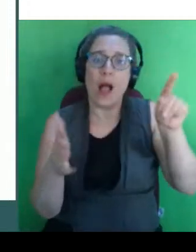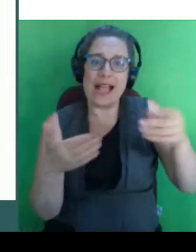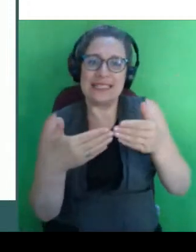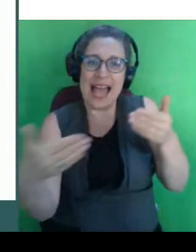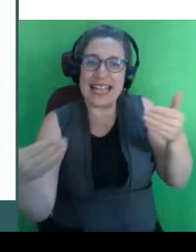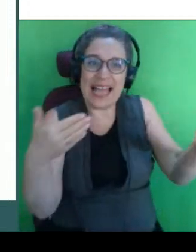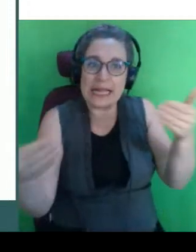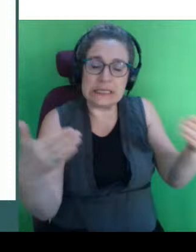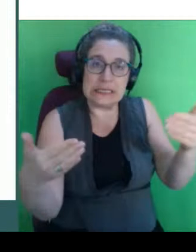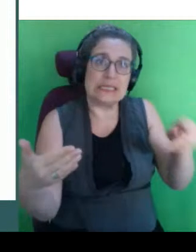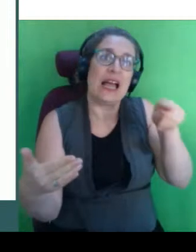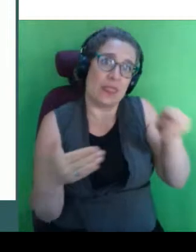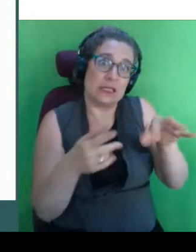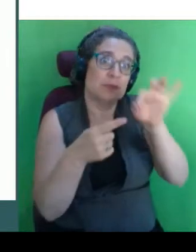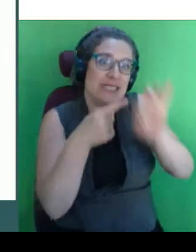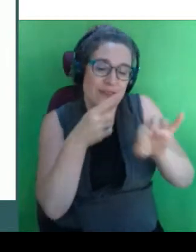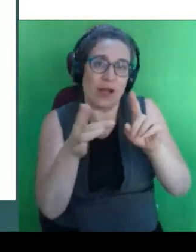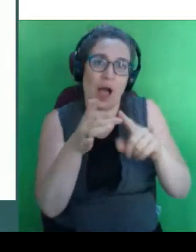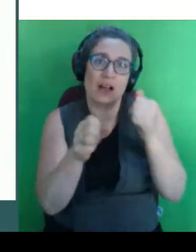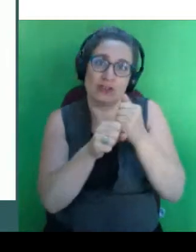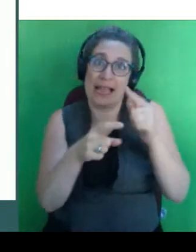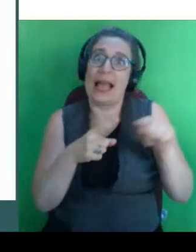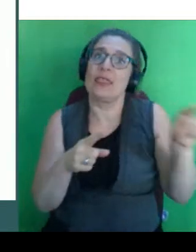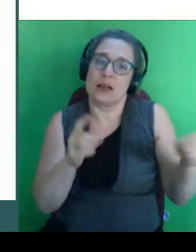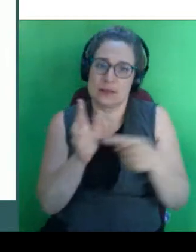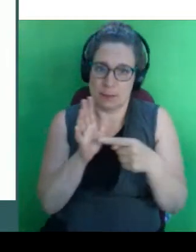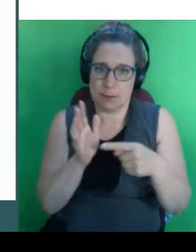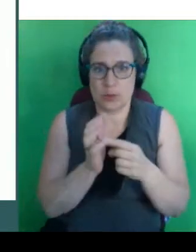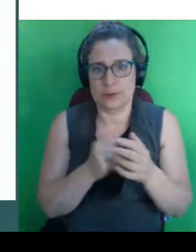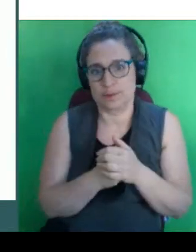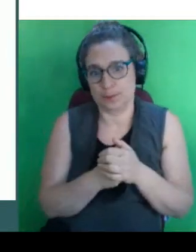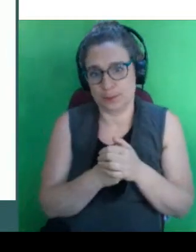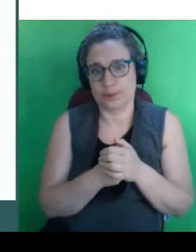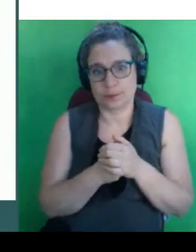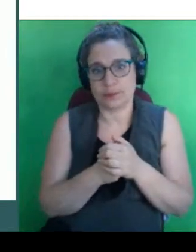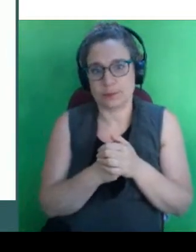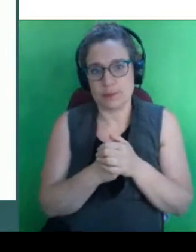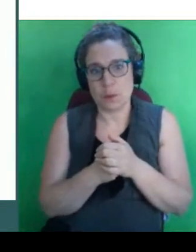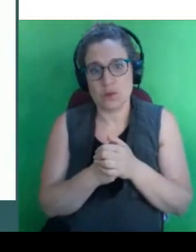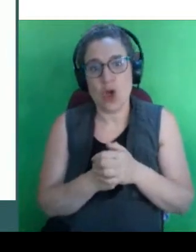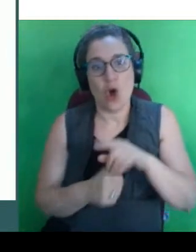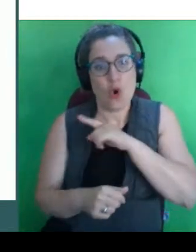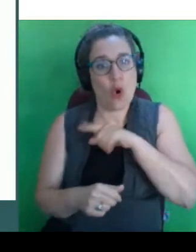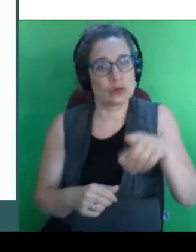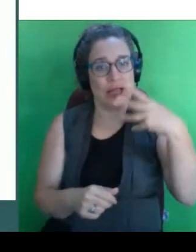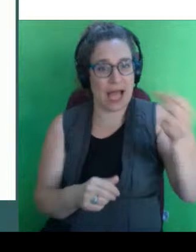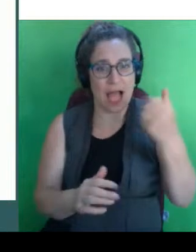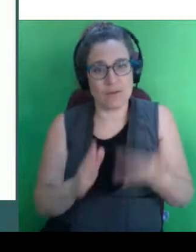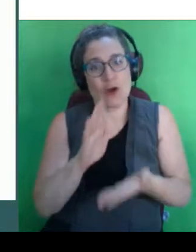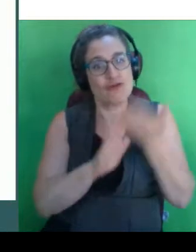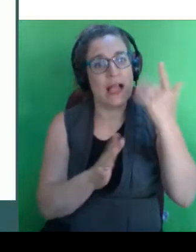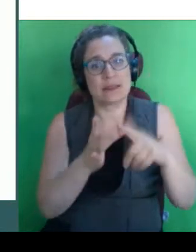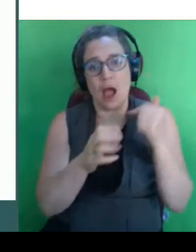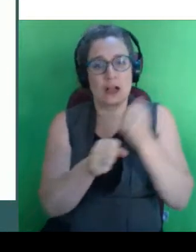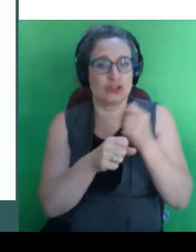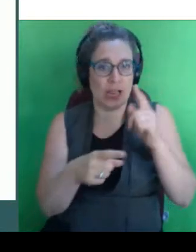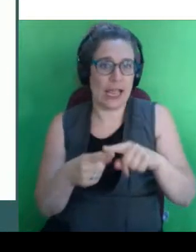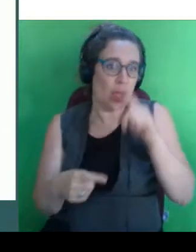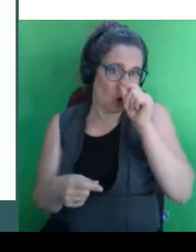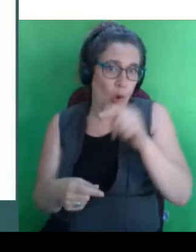which are important. Causes of a raised total IgE may just be normal for that person. As I said, 1 in 20 people is normal